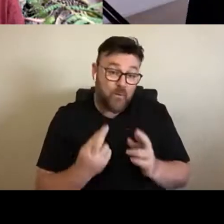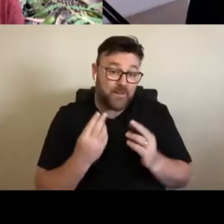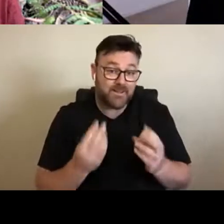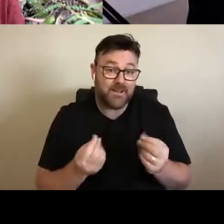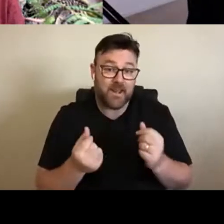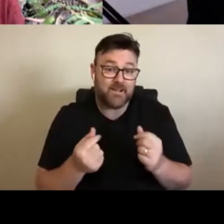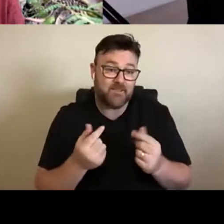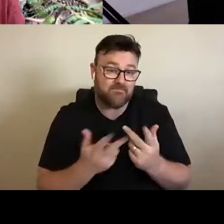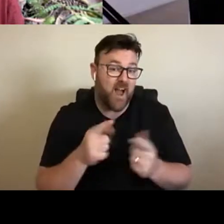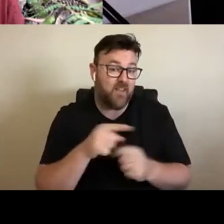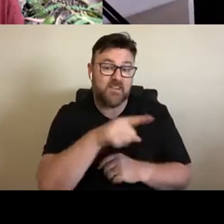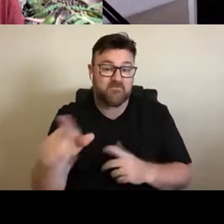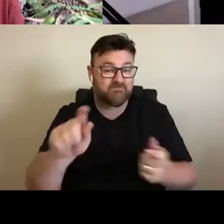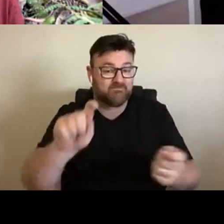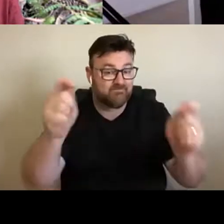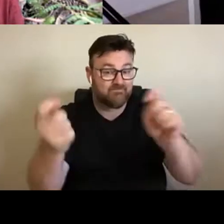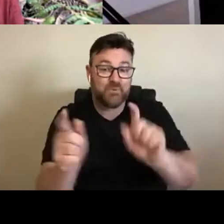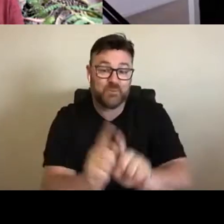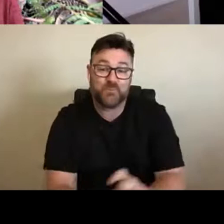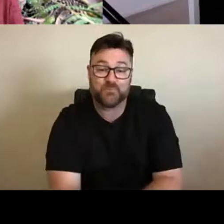others do as well.